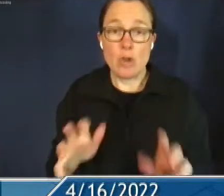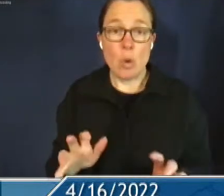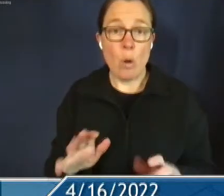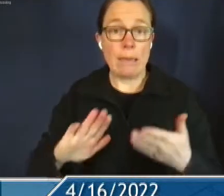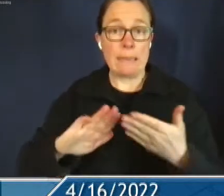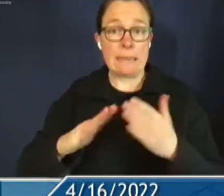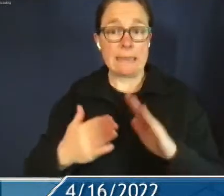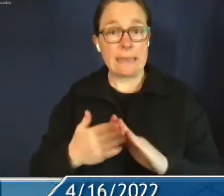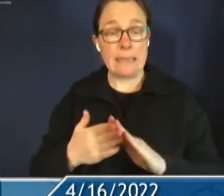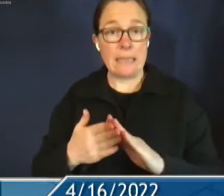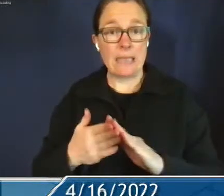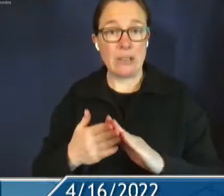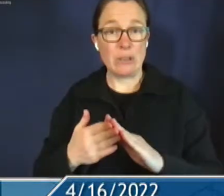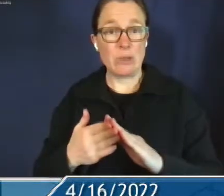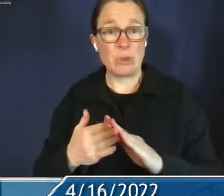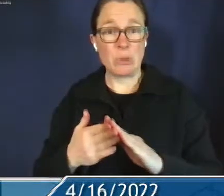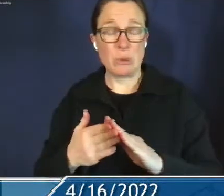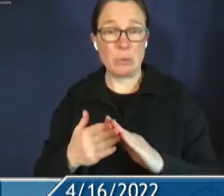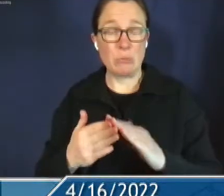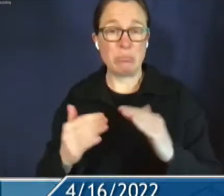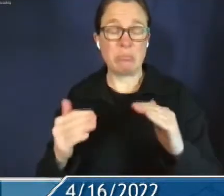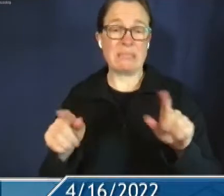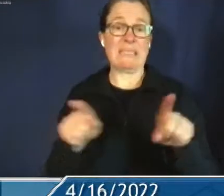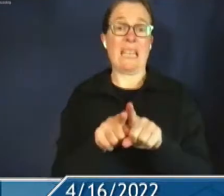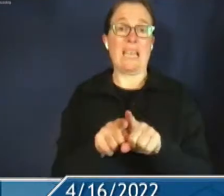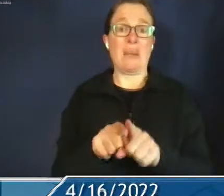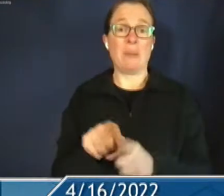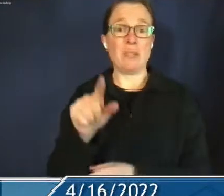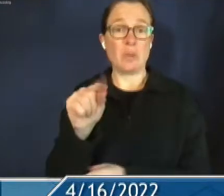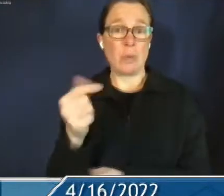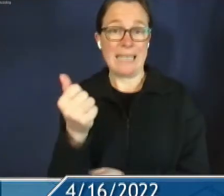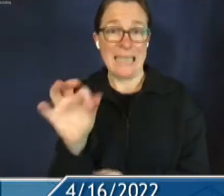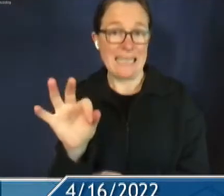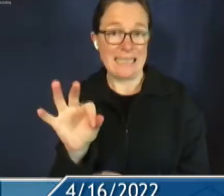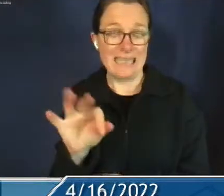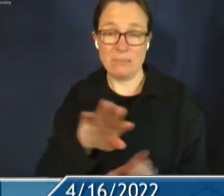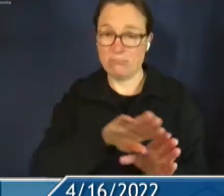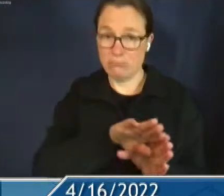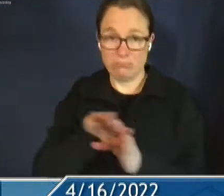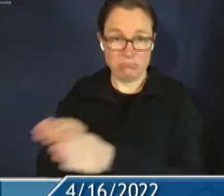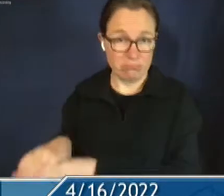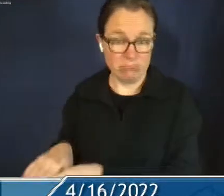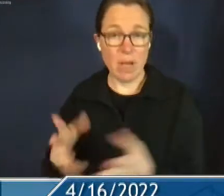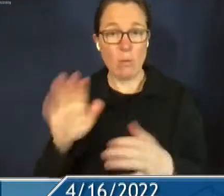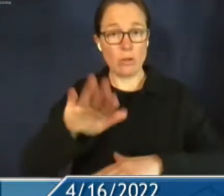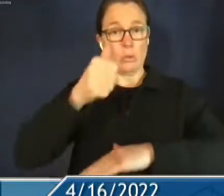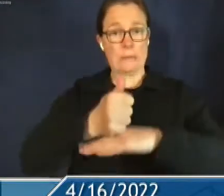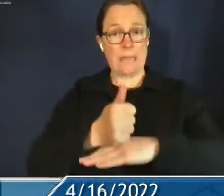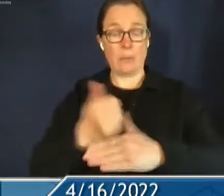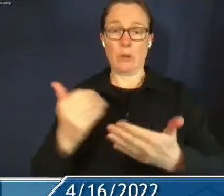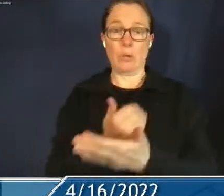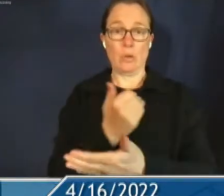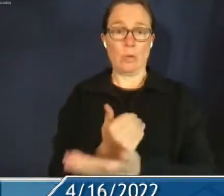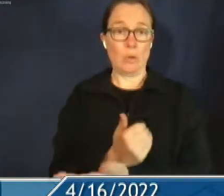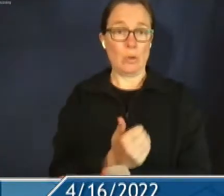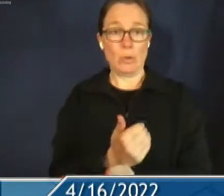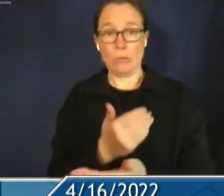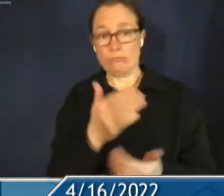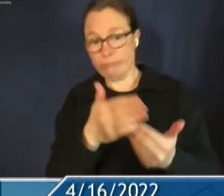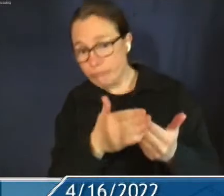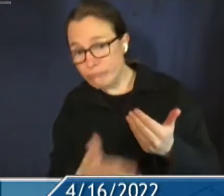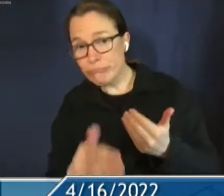of 2019. I want us to really lay the foundation to the Portland that we want to see 20, 30 years from